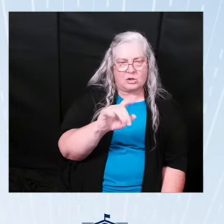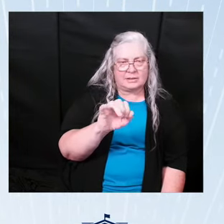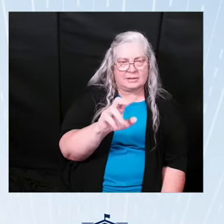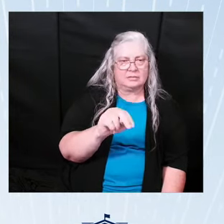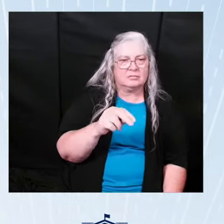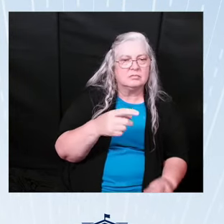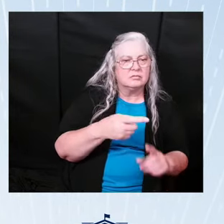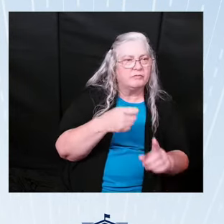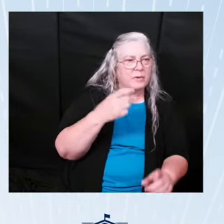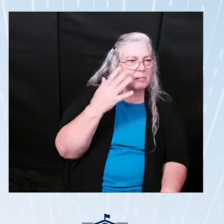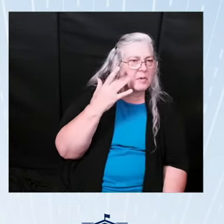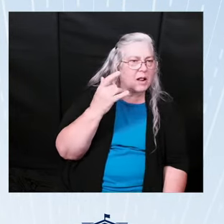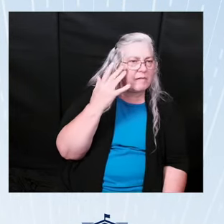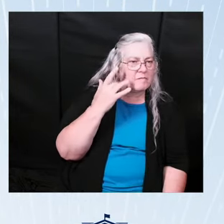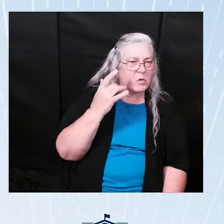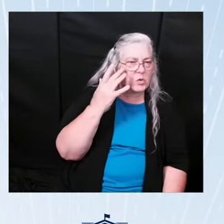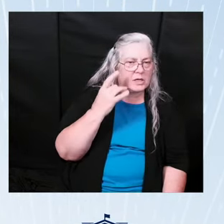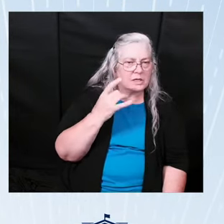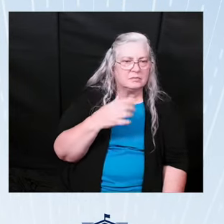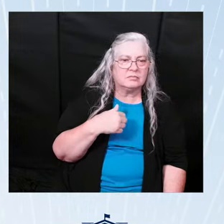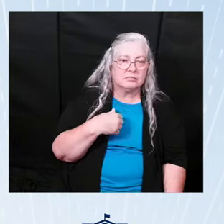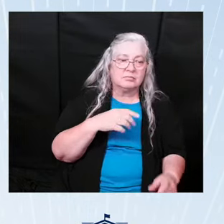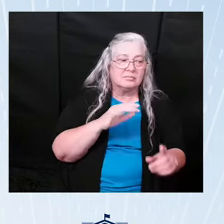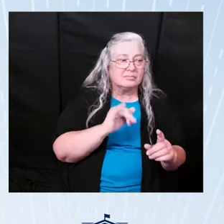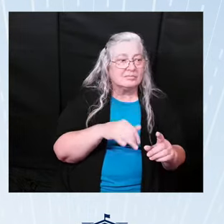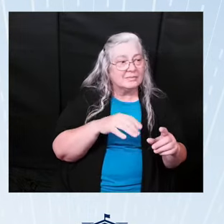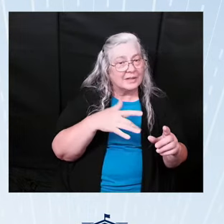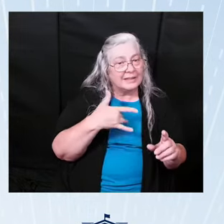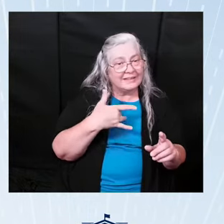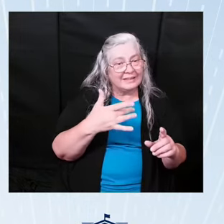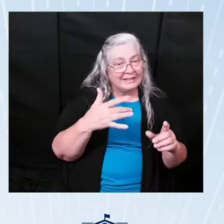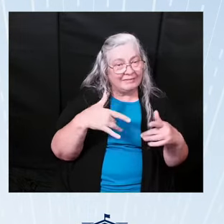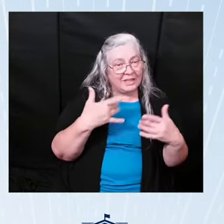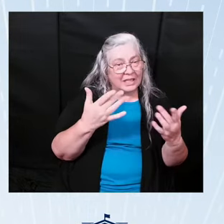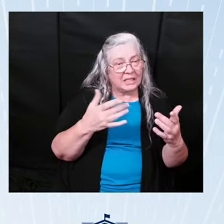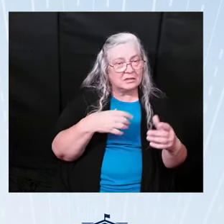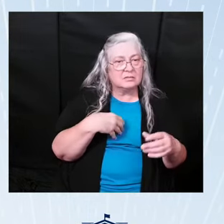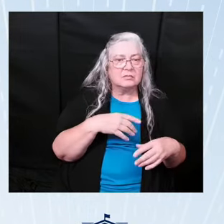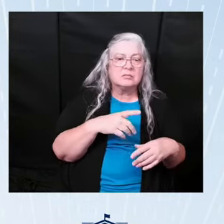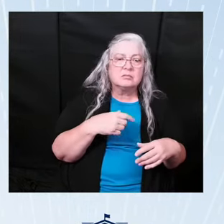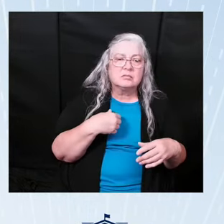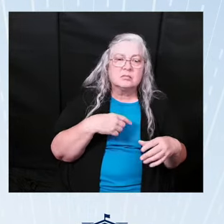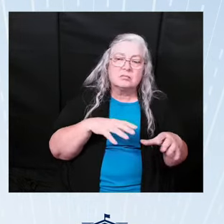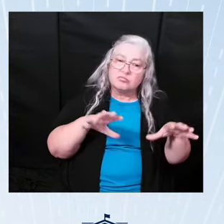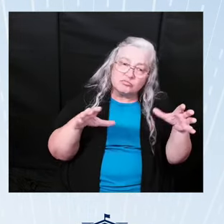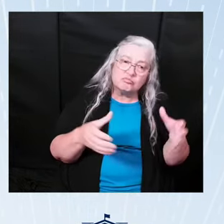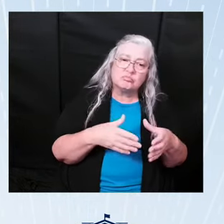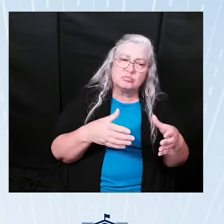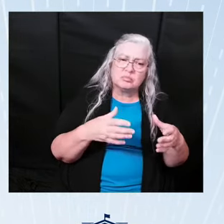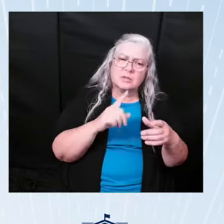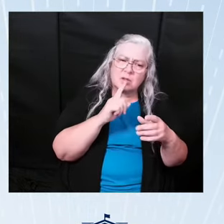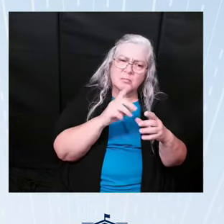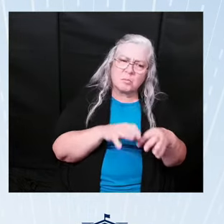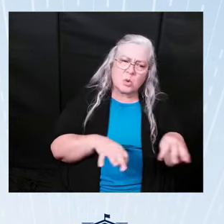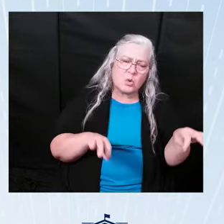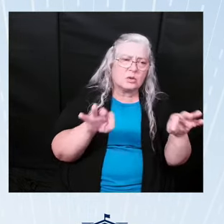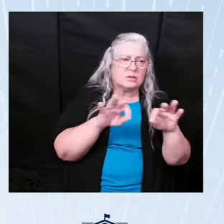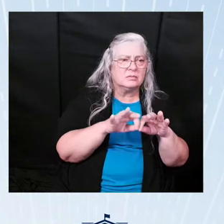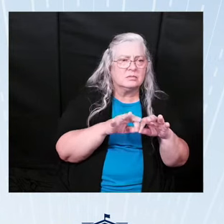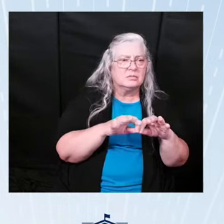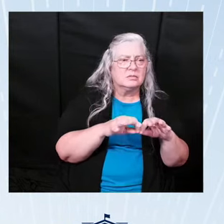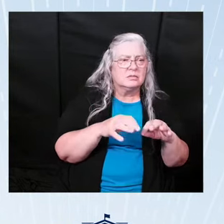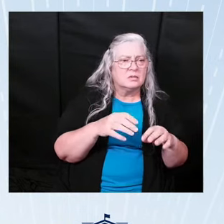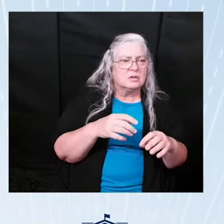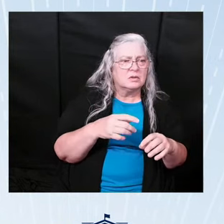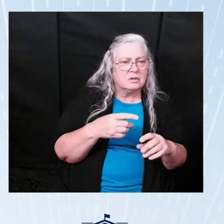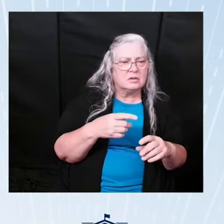event, he spoke about the importance of bringing together stakeholders from all communities to ensure progress